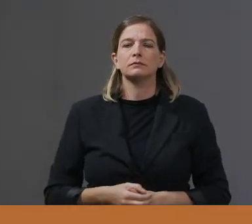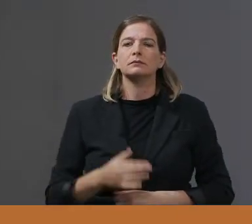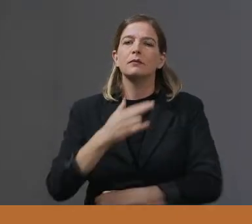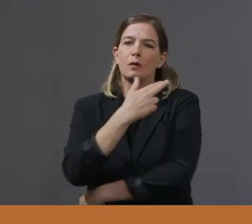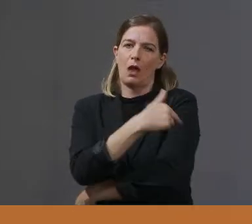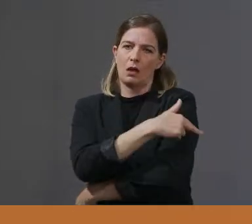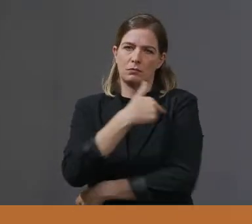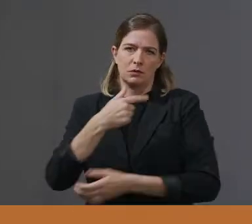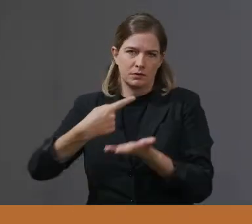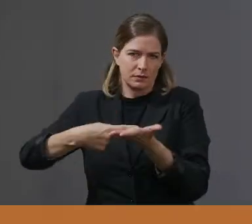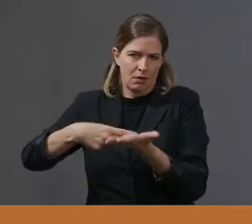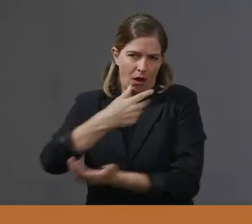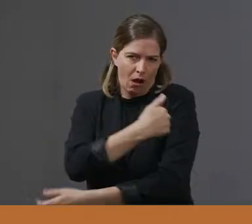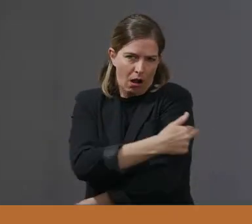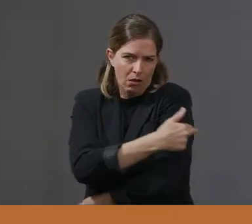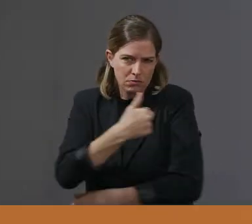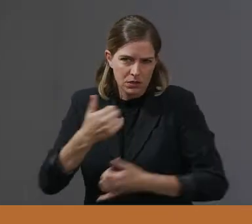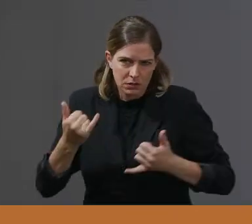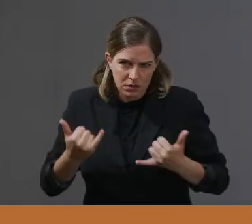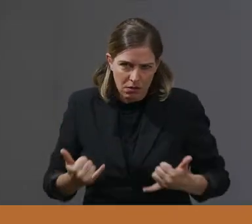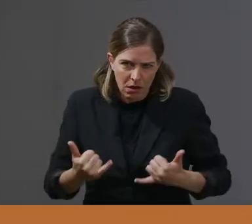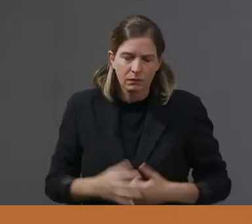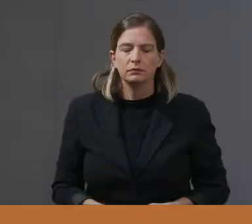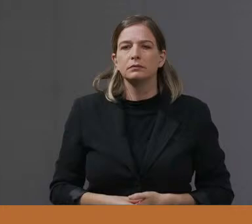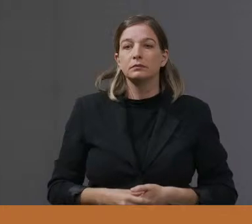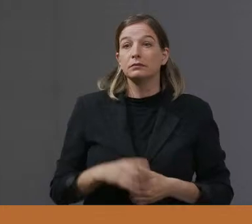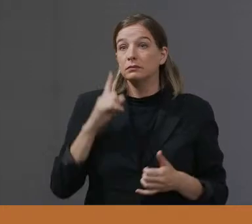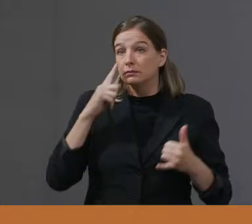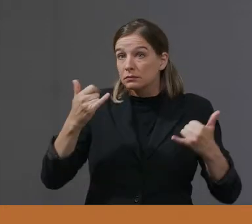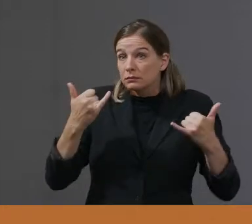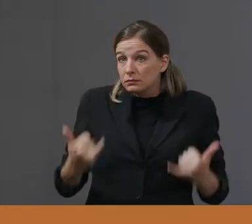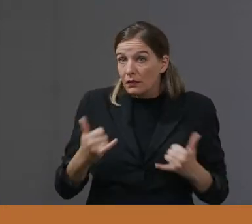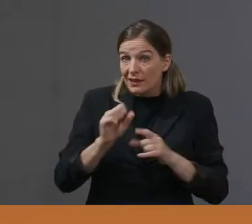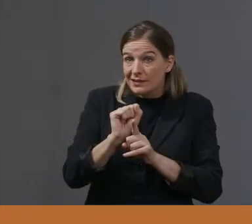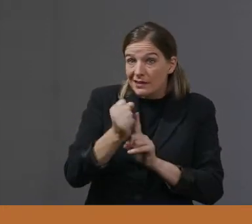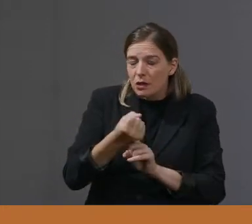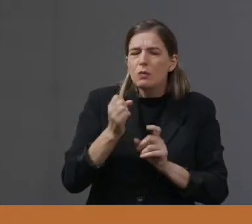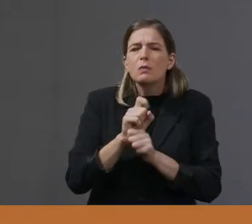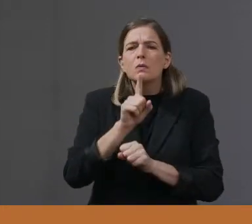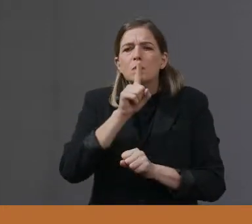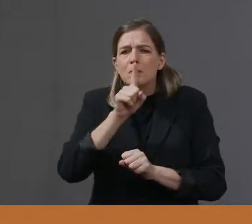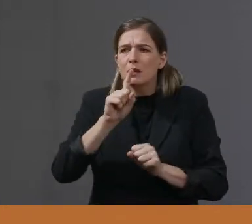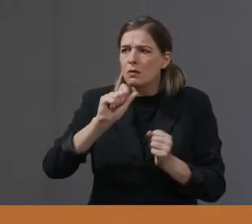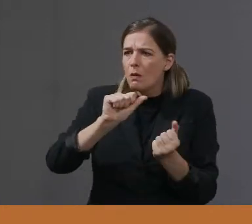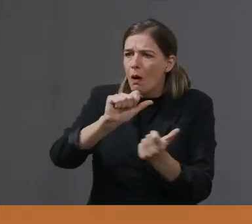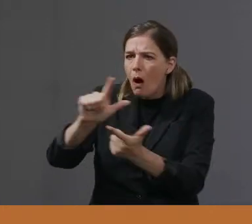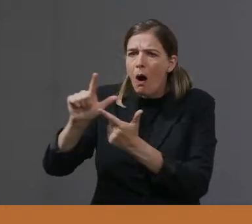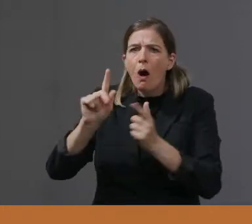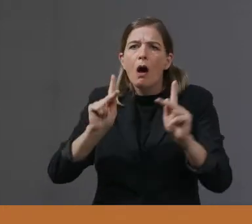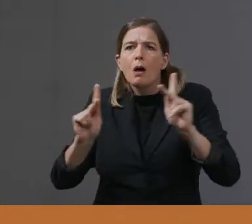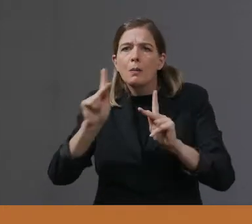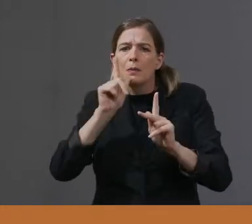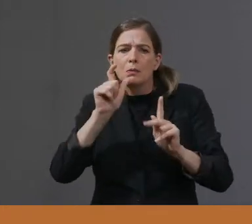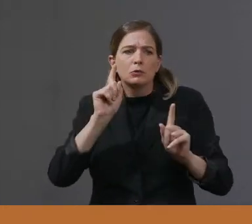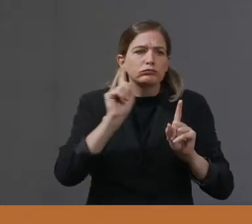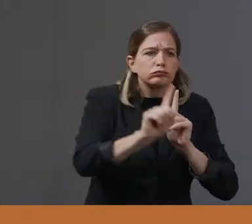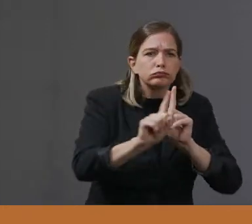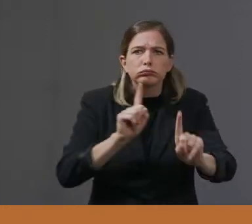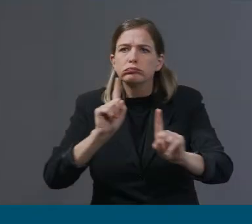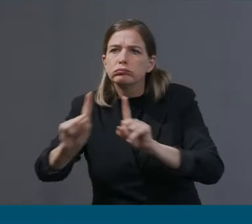Hospitals. You want to make sure in this situation that you can treat all patients without crisis